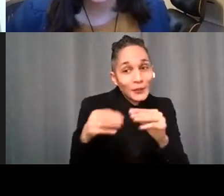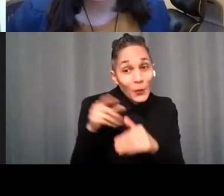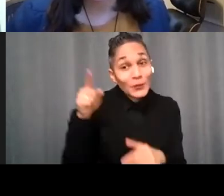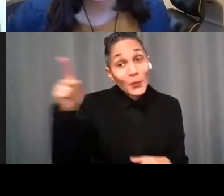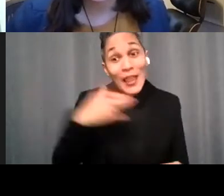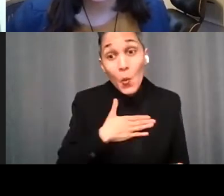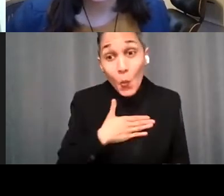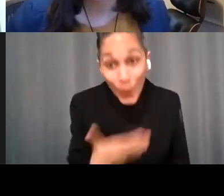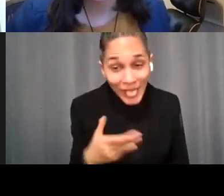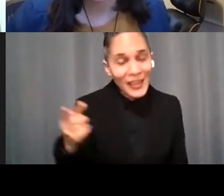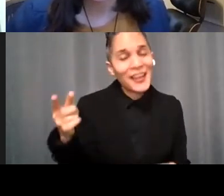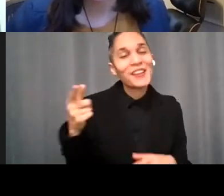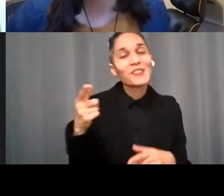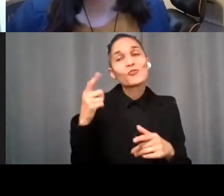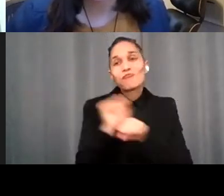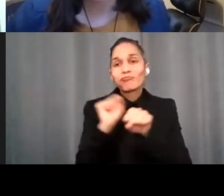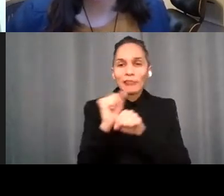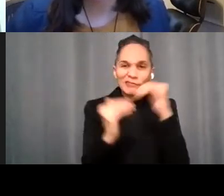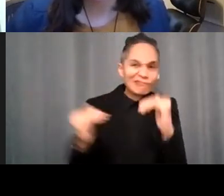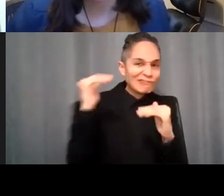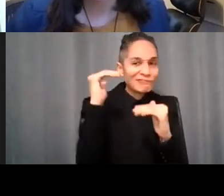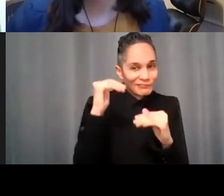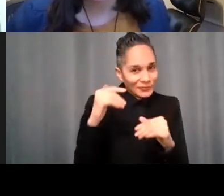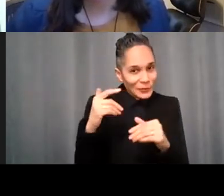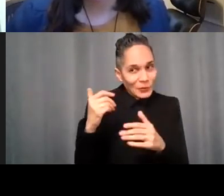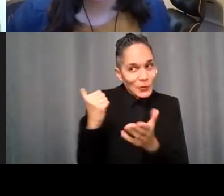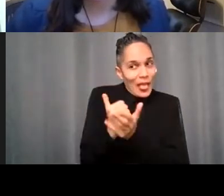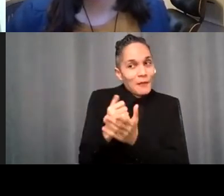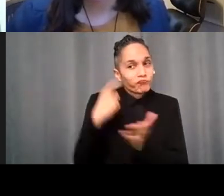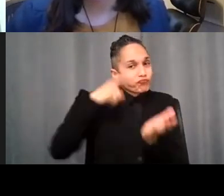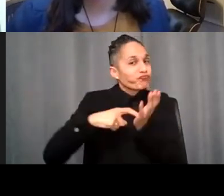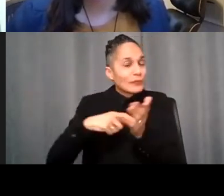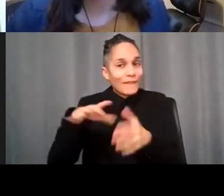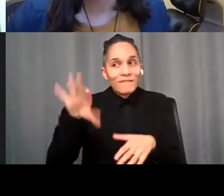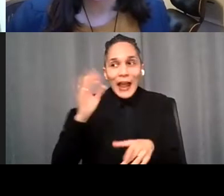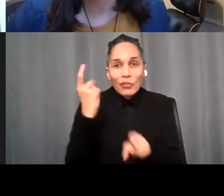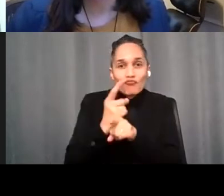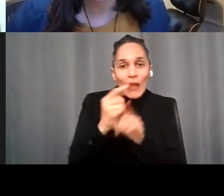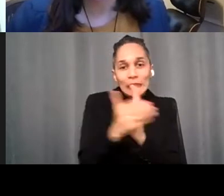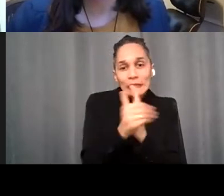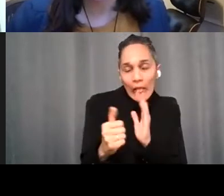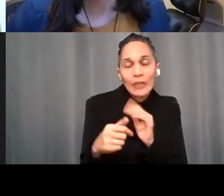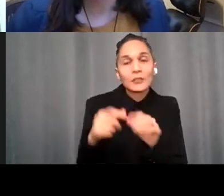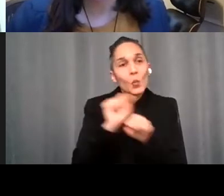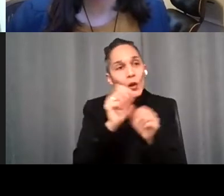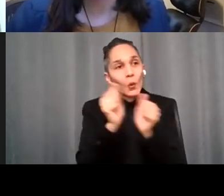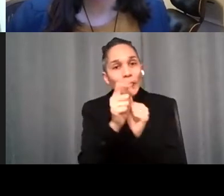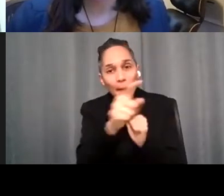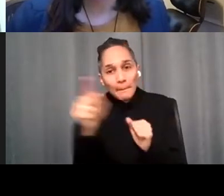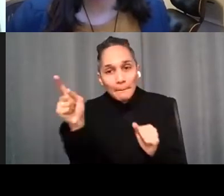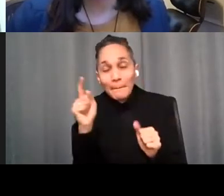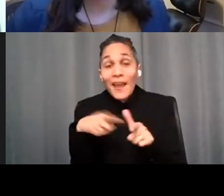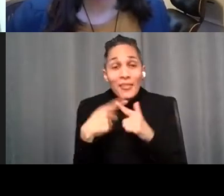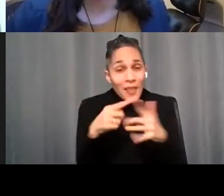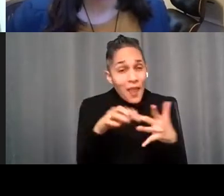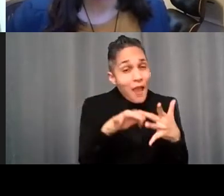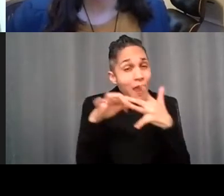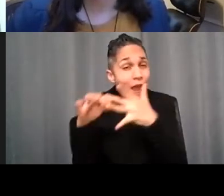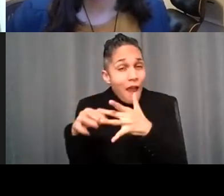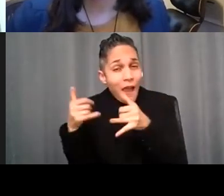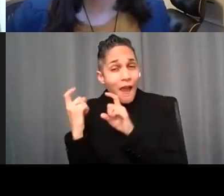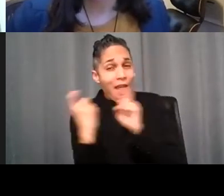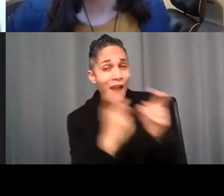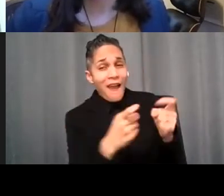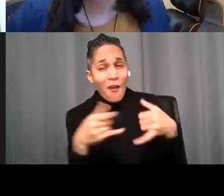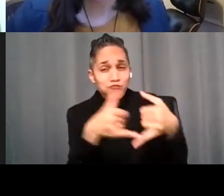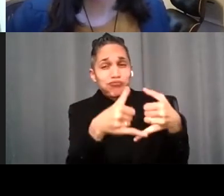go above and beyond to get the credible talent in and to work with them. And then it led to an Emmy, which, you know,